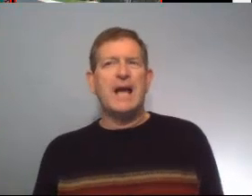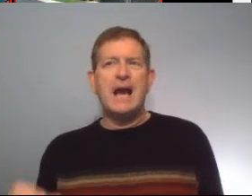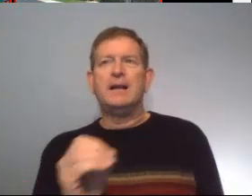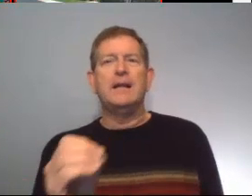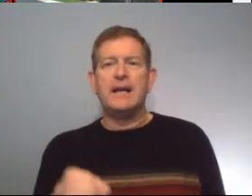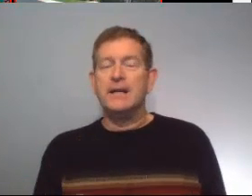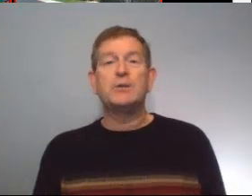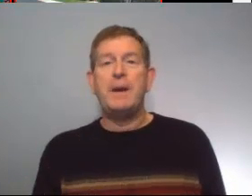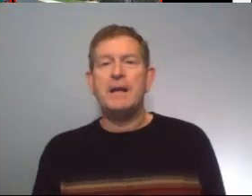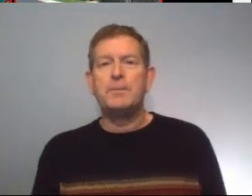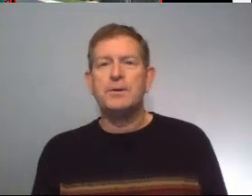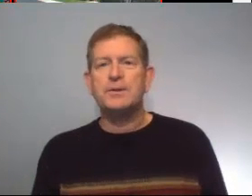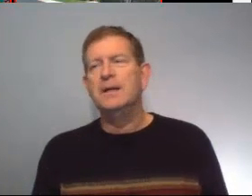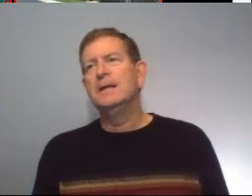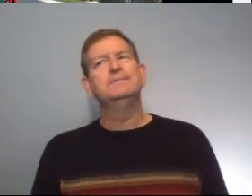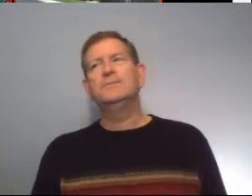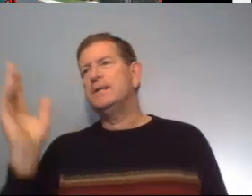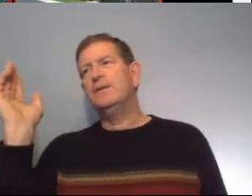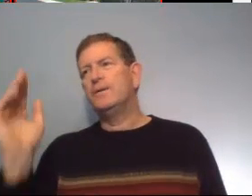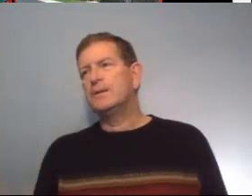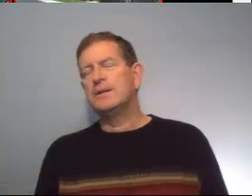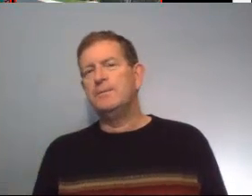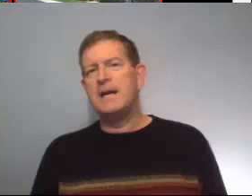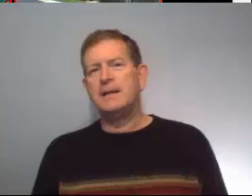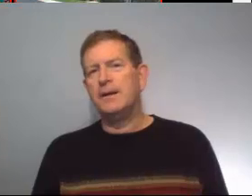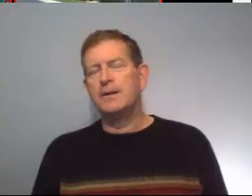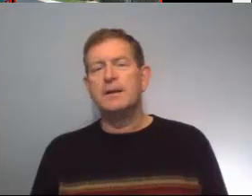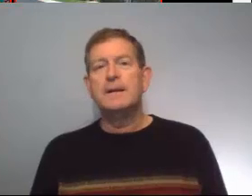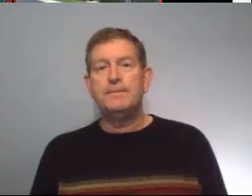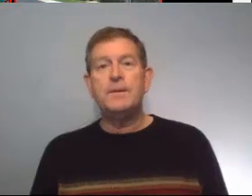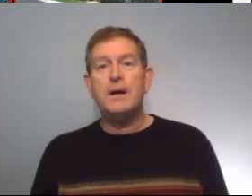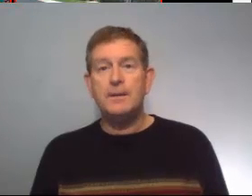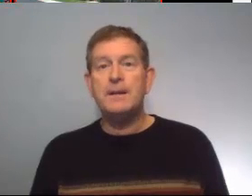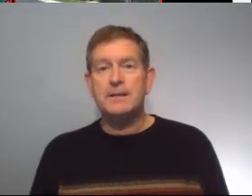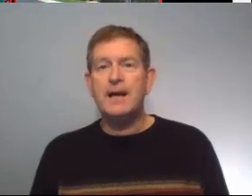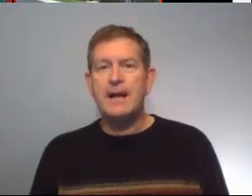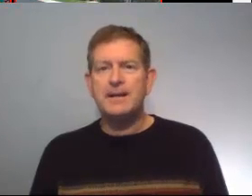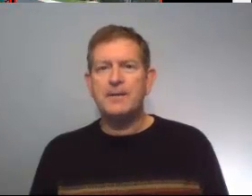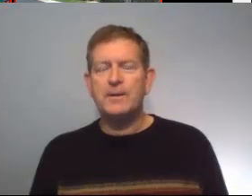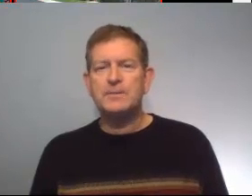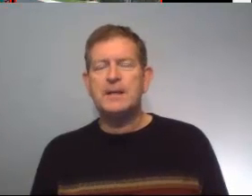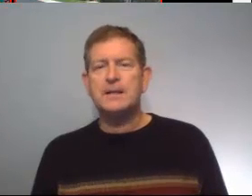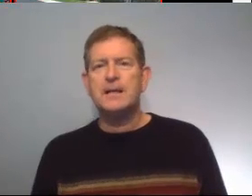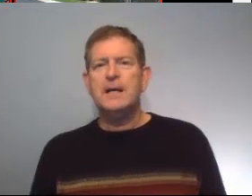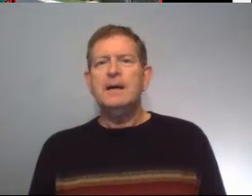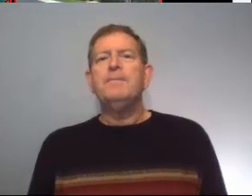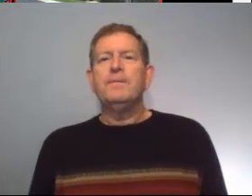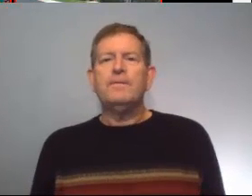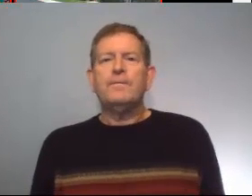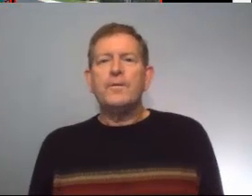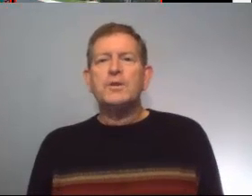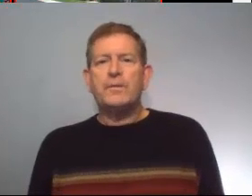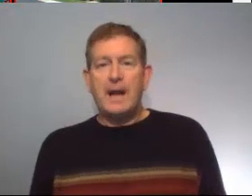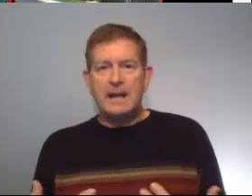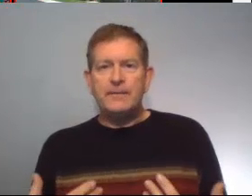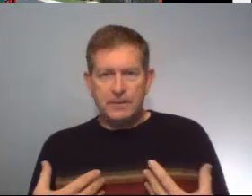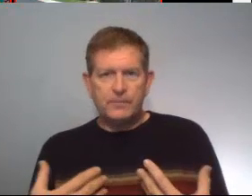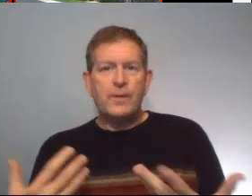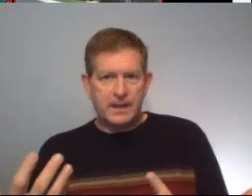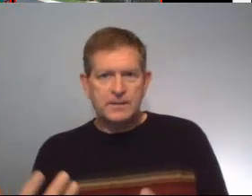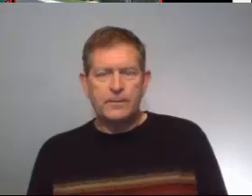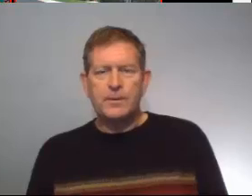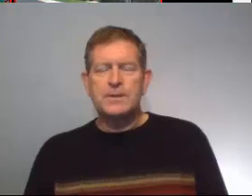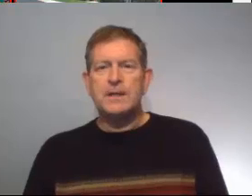pronounce exactly like a Hispanic person, what difference does it make? No, it makes a lot of difference because, first of all, I